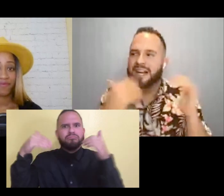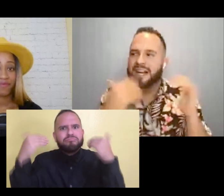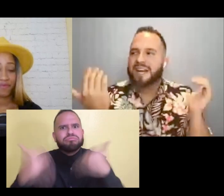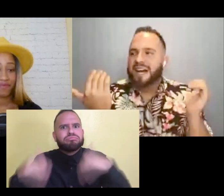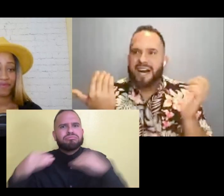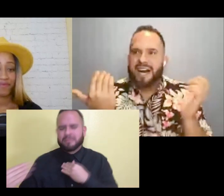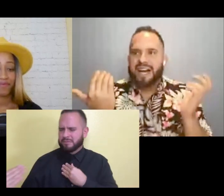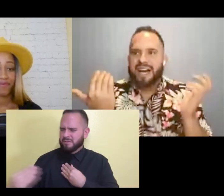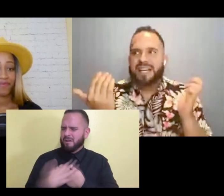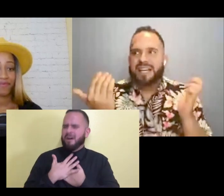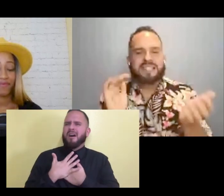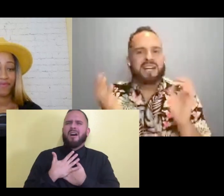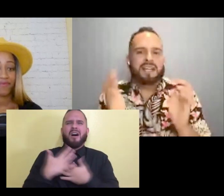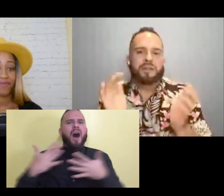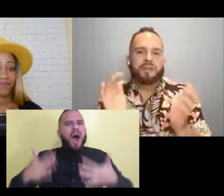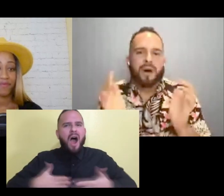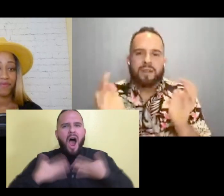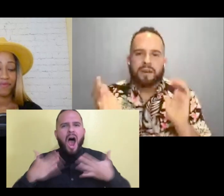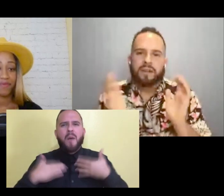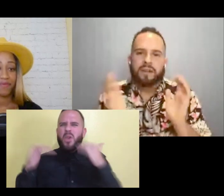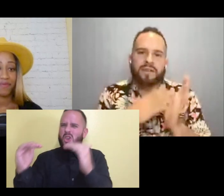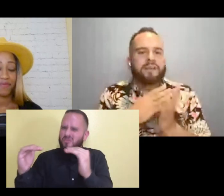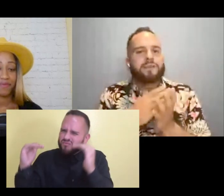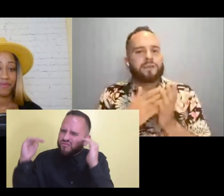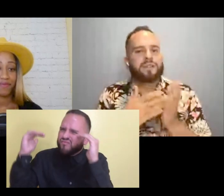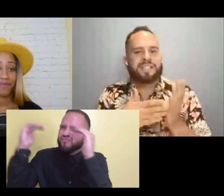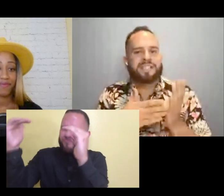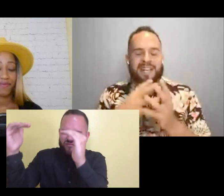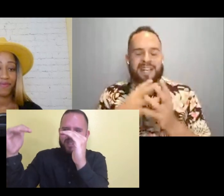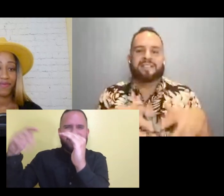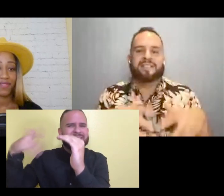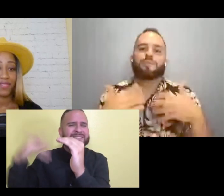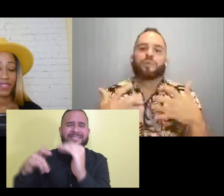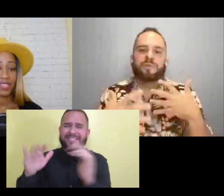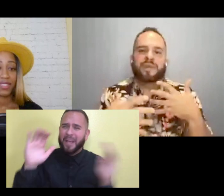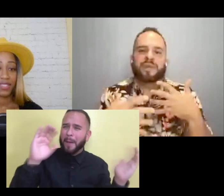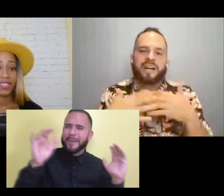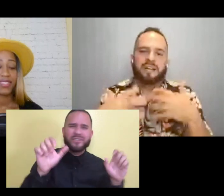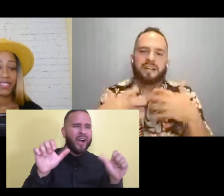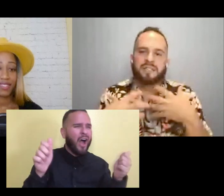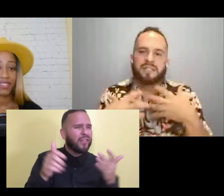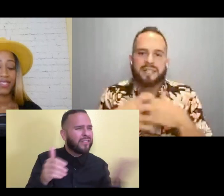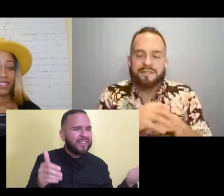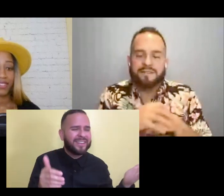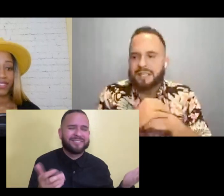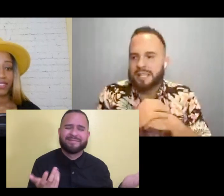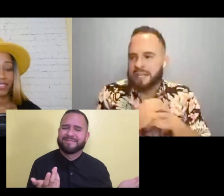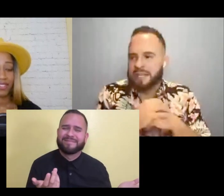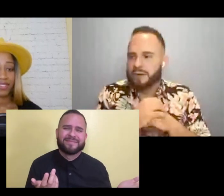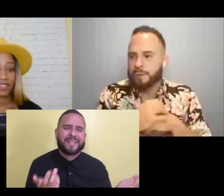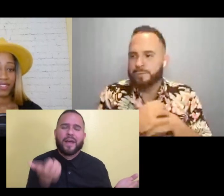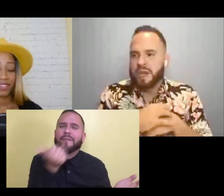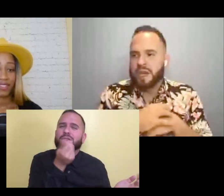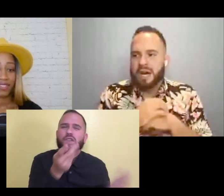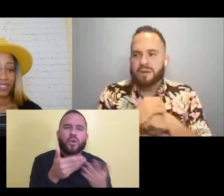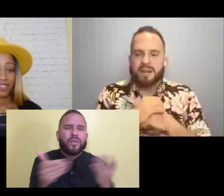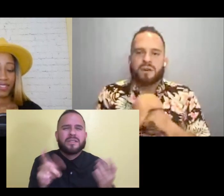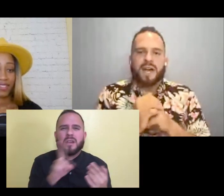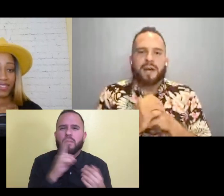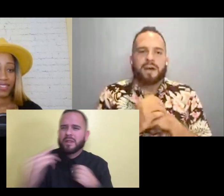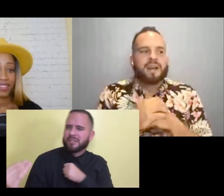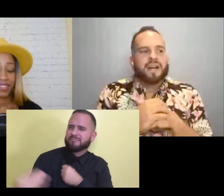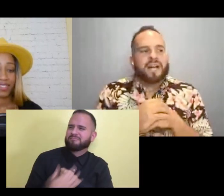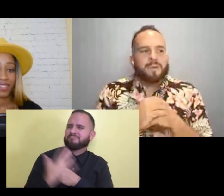that it's kind of like no other. There are very few things in my life that bring me kind of to that feeling, and so I